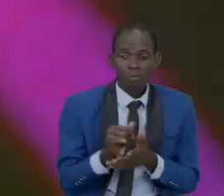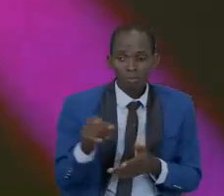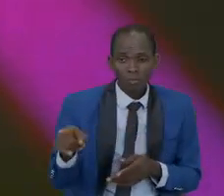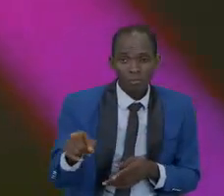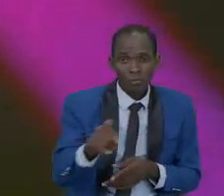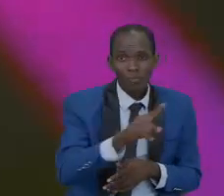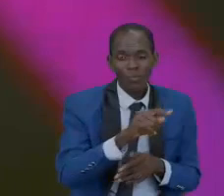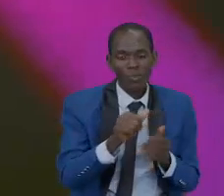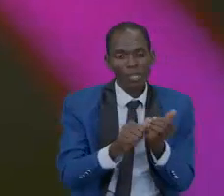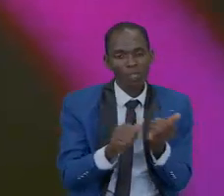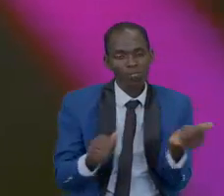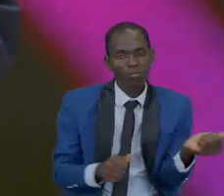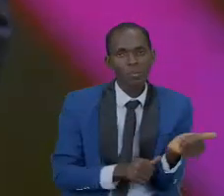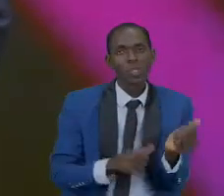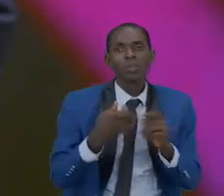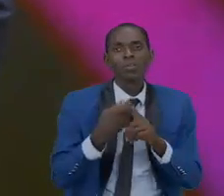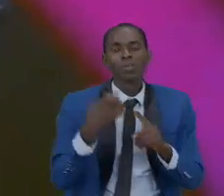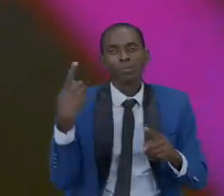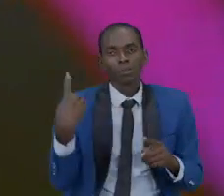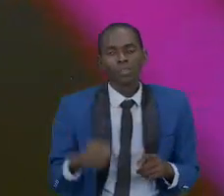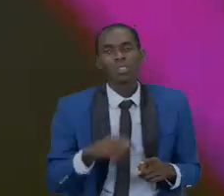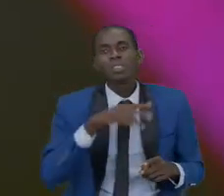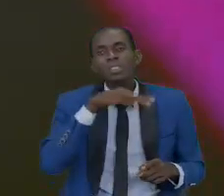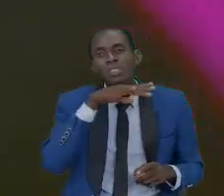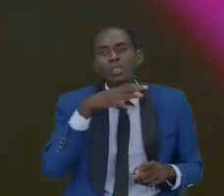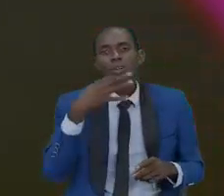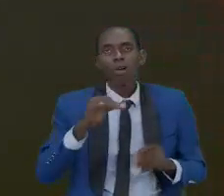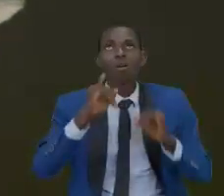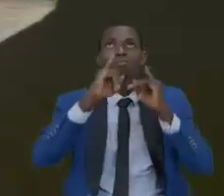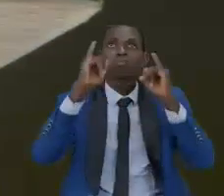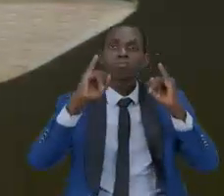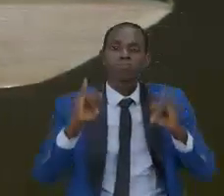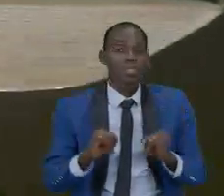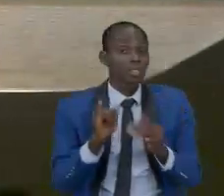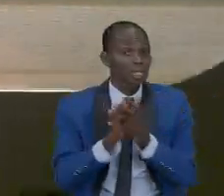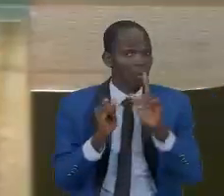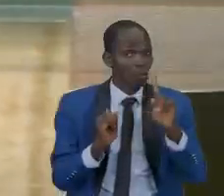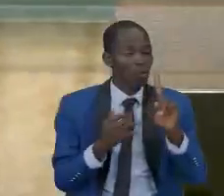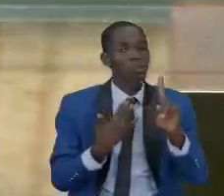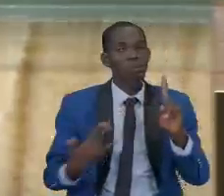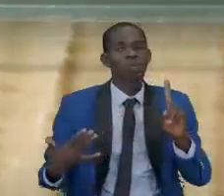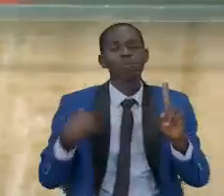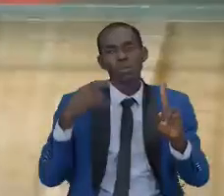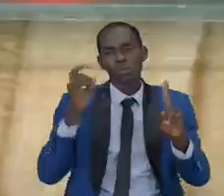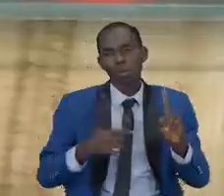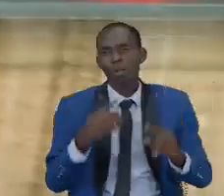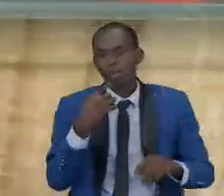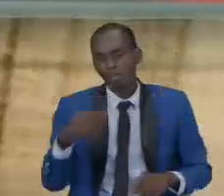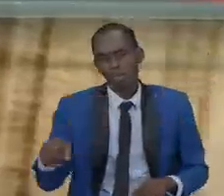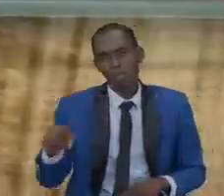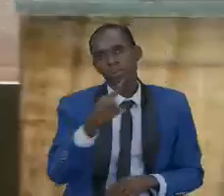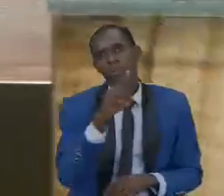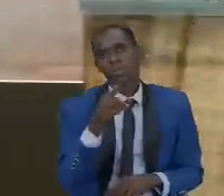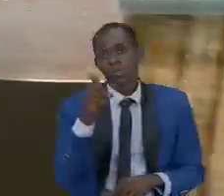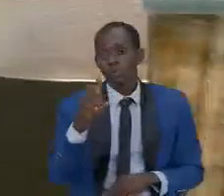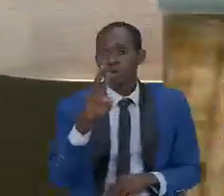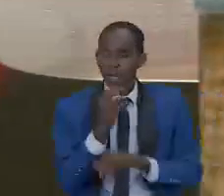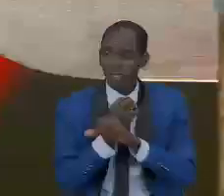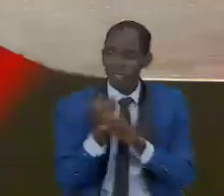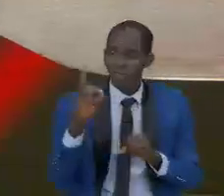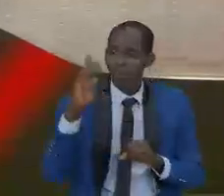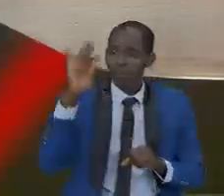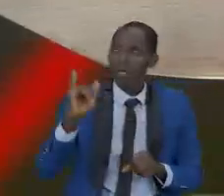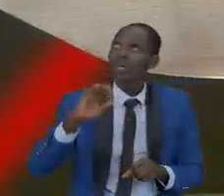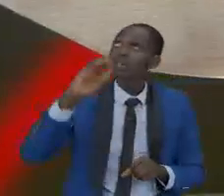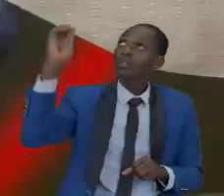from the pollution of Idols that that one we need to tell them now they are Sage by grace